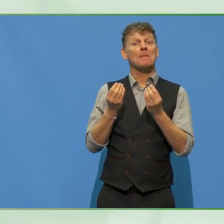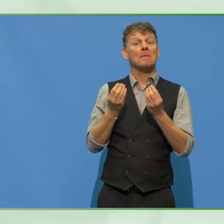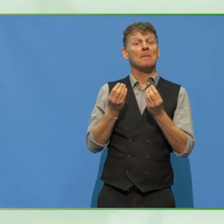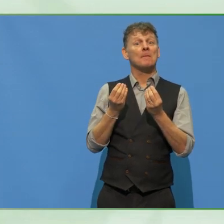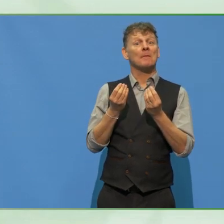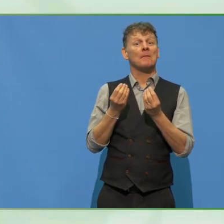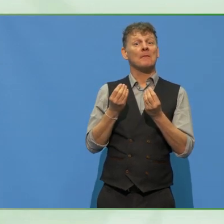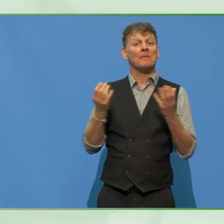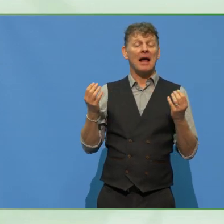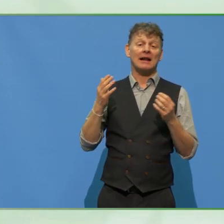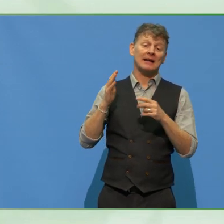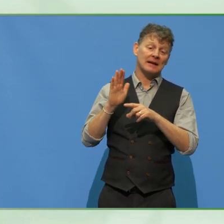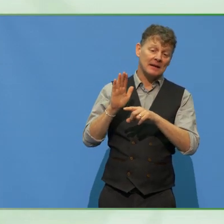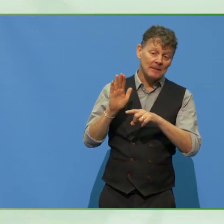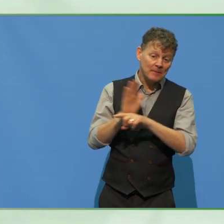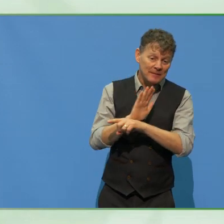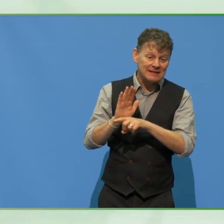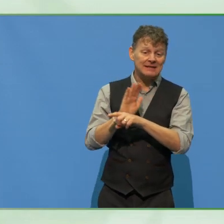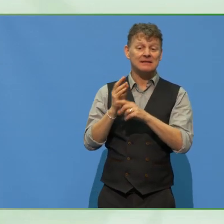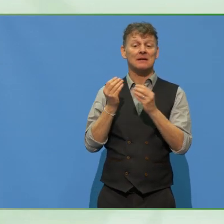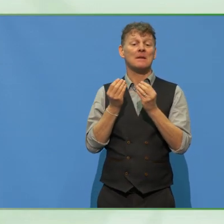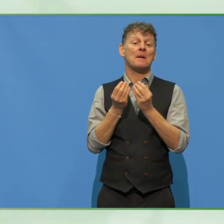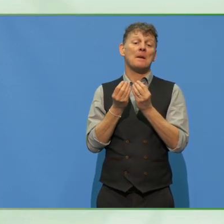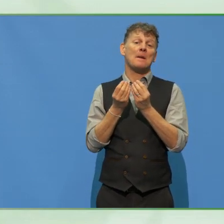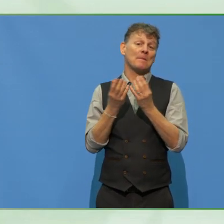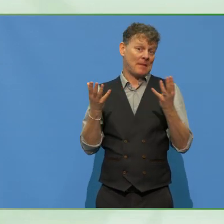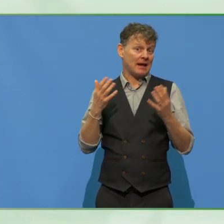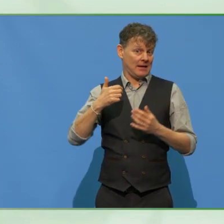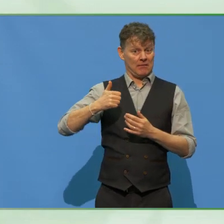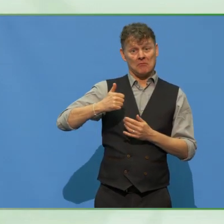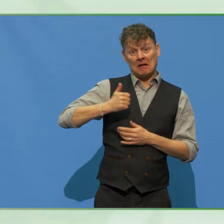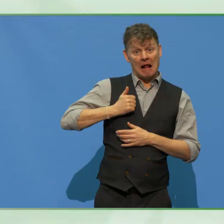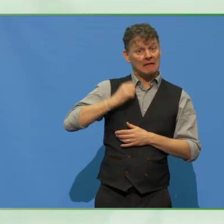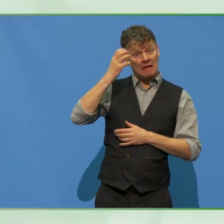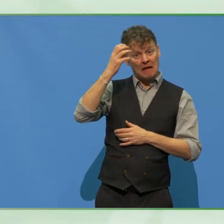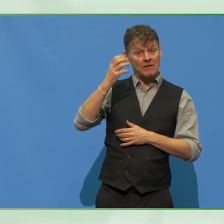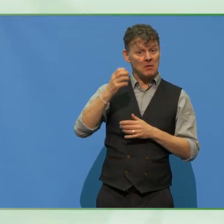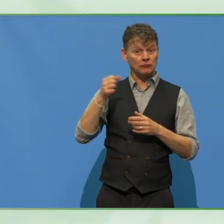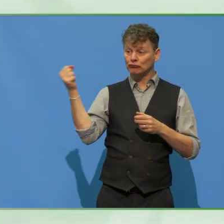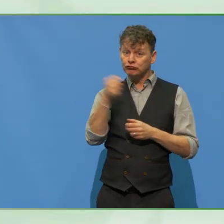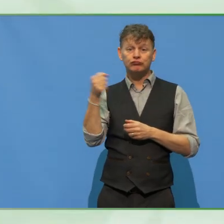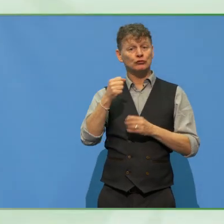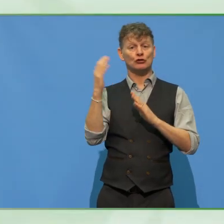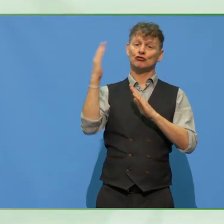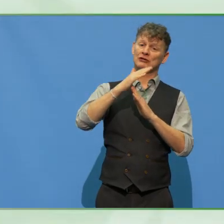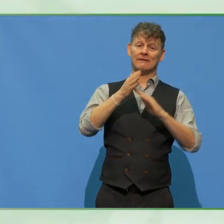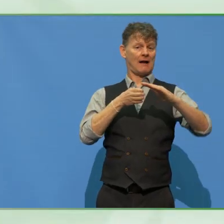and now many governments, shout out to Stephanie in Canada, who have Chief Accessibility Officer roles and units and